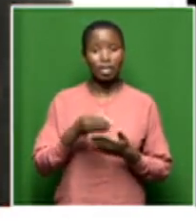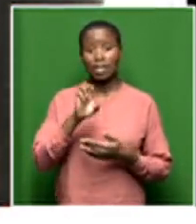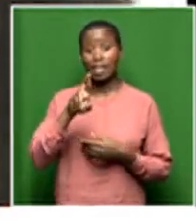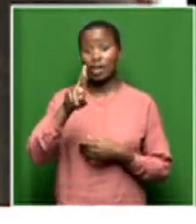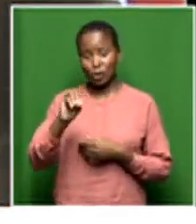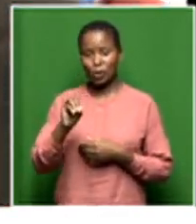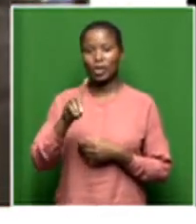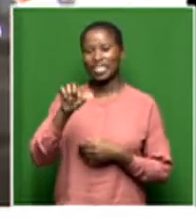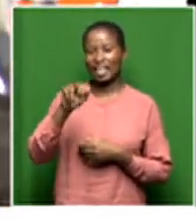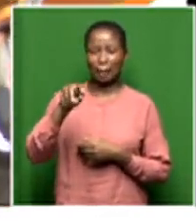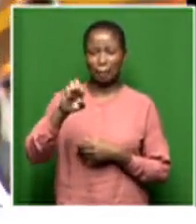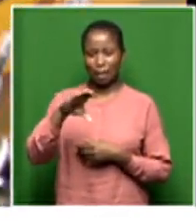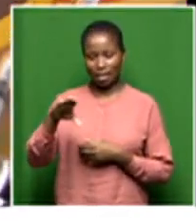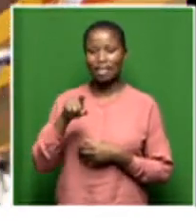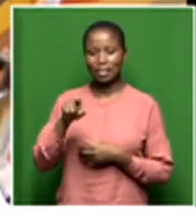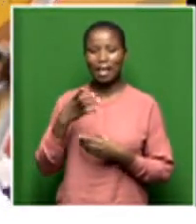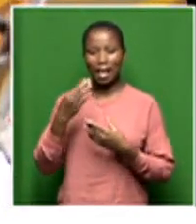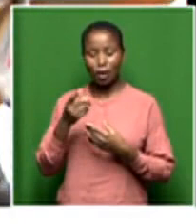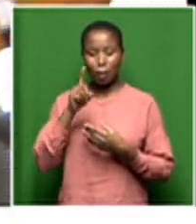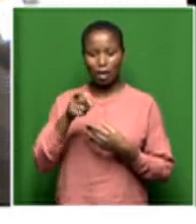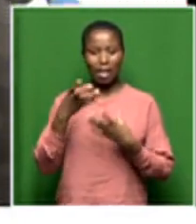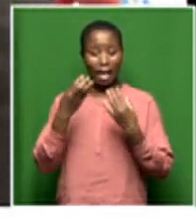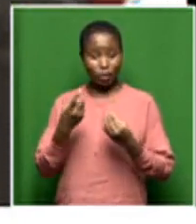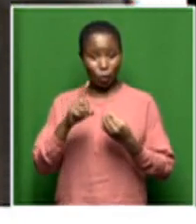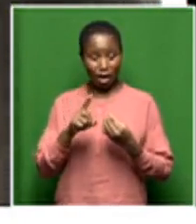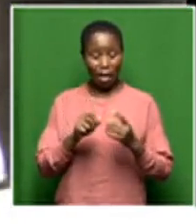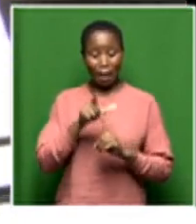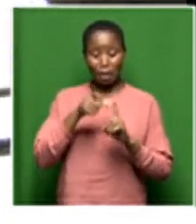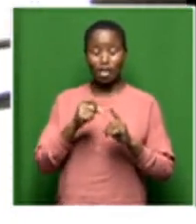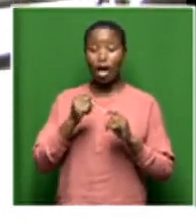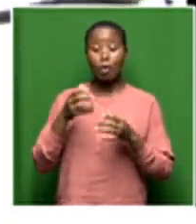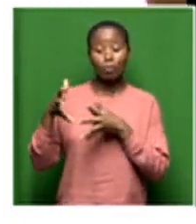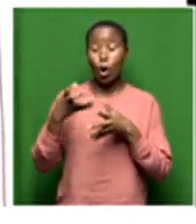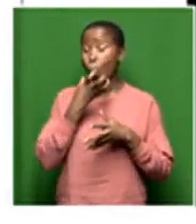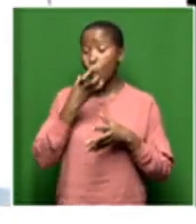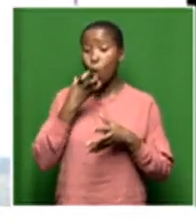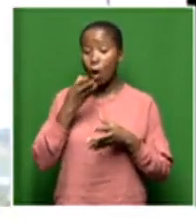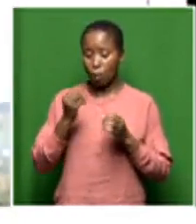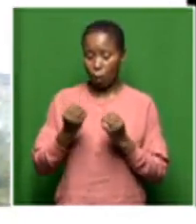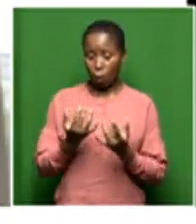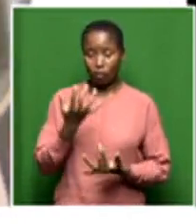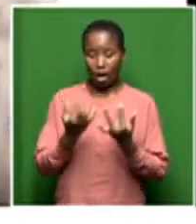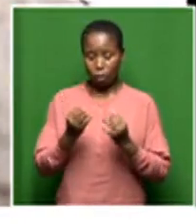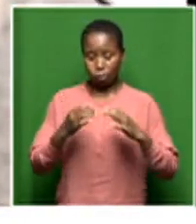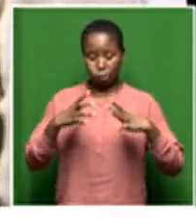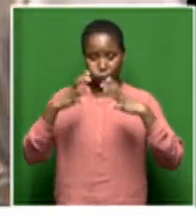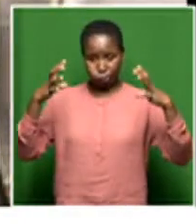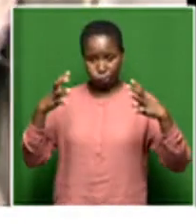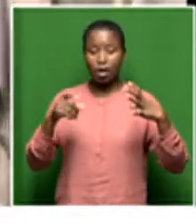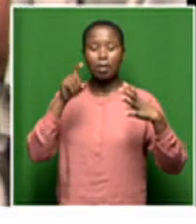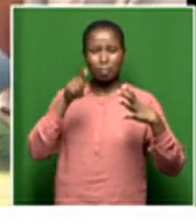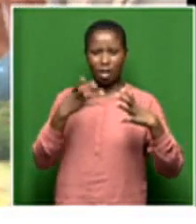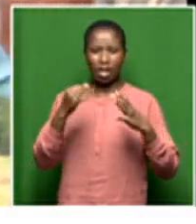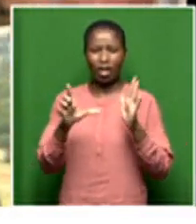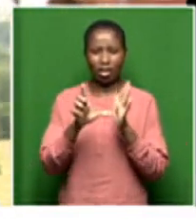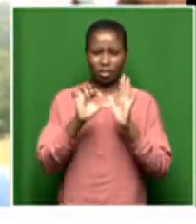regulations are less for a balloon pilot license. To pilot a hot air balloon, you do the same course as pilots of anything, of a